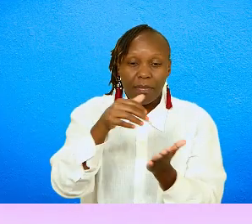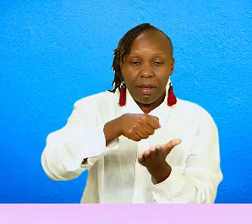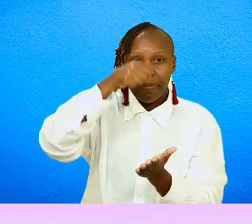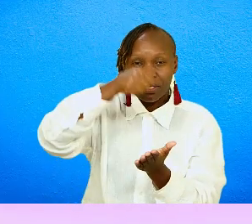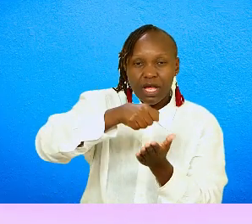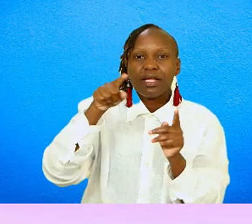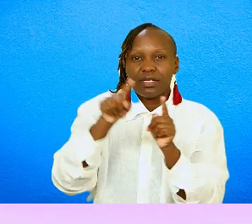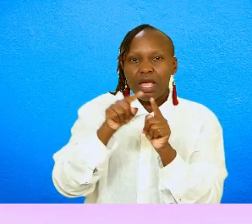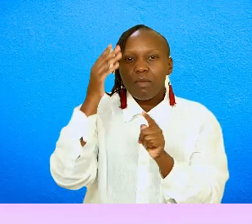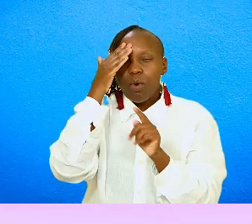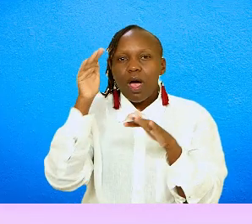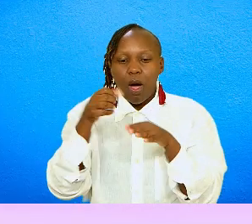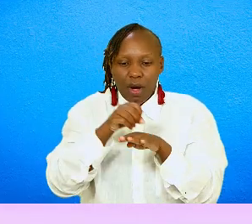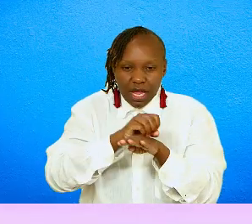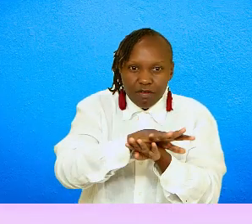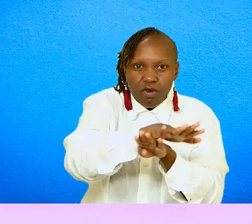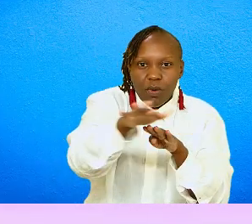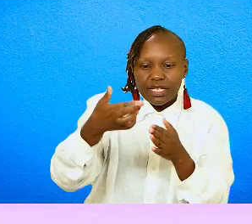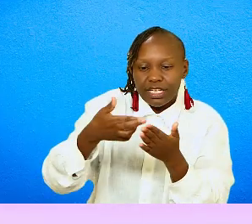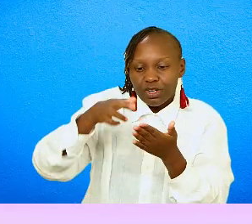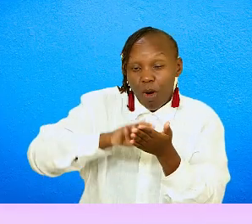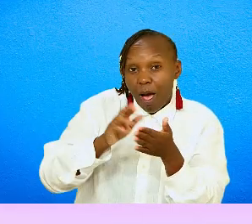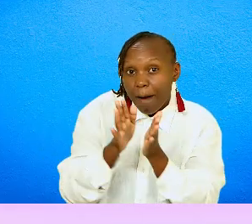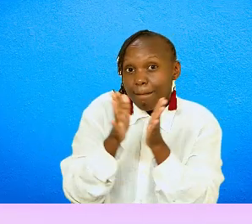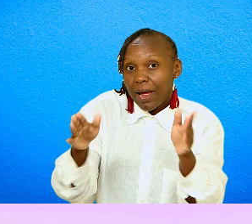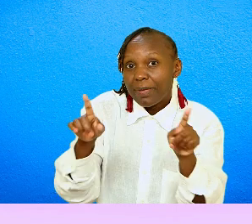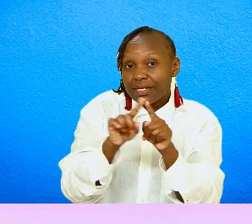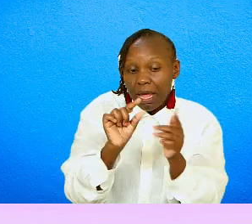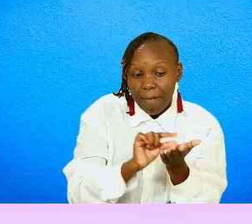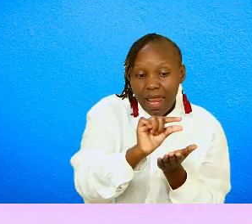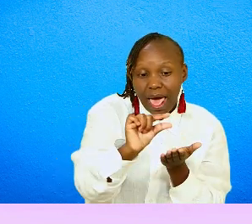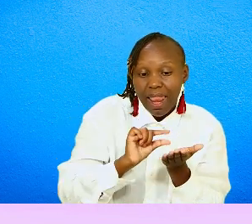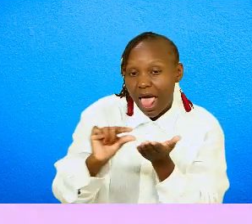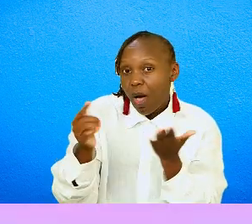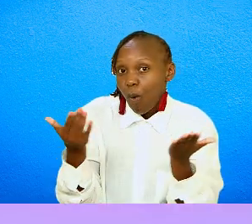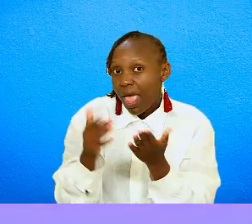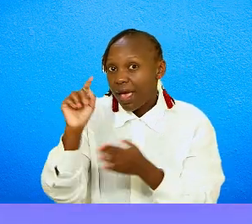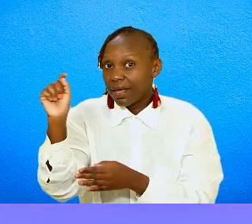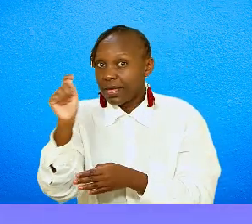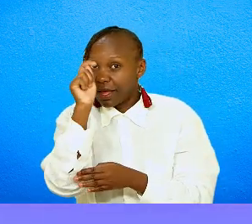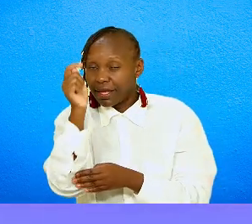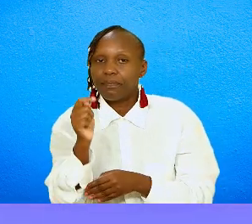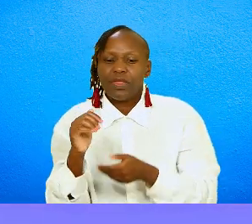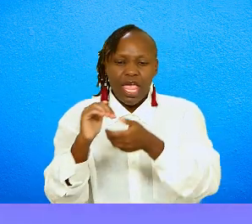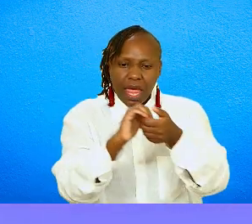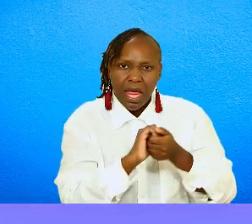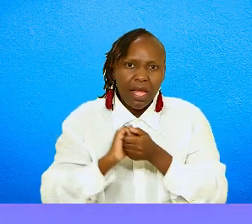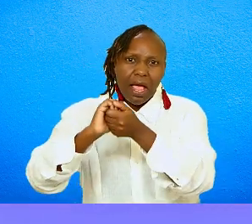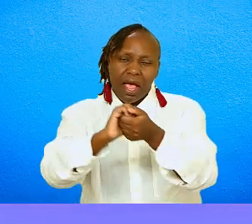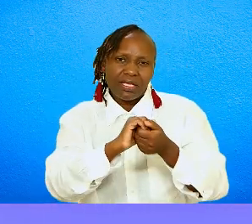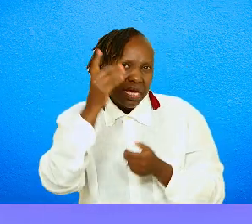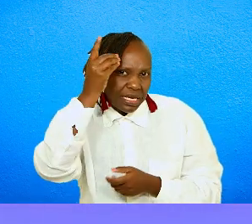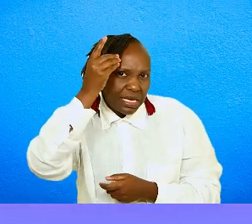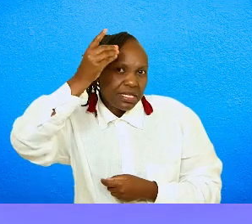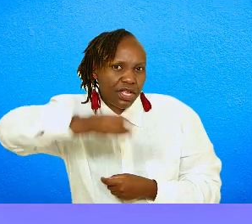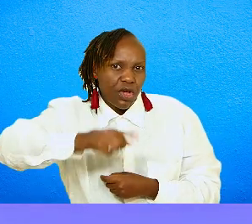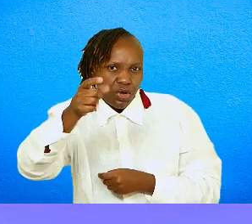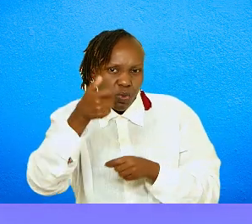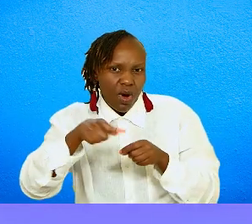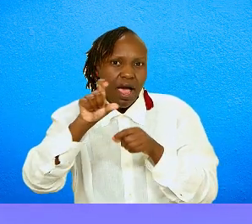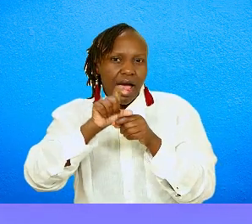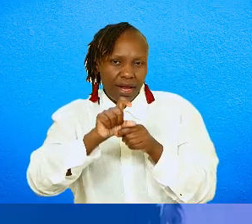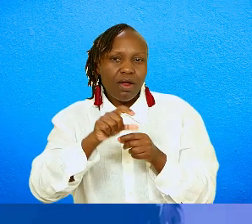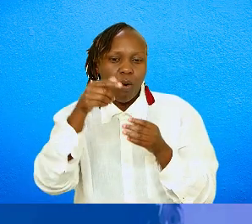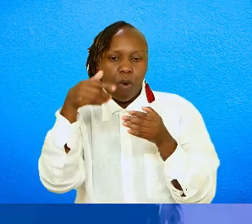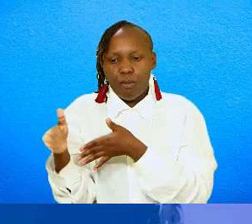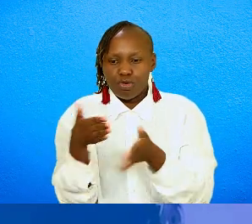how you can influence your public resources and how they're allocated in Kenya. By engaging in public budget decisions, you are increasing the chance that you